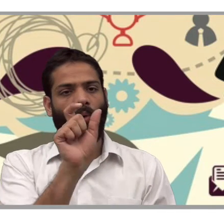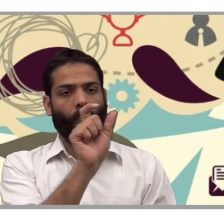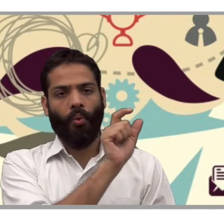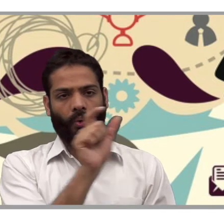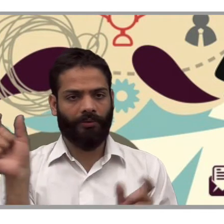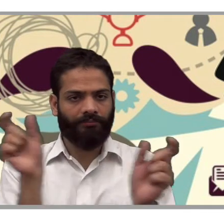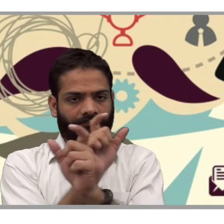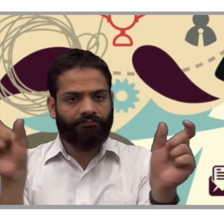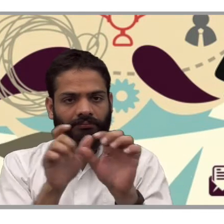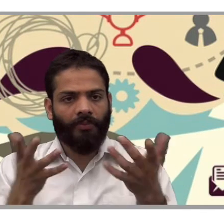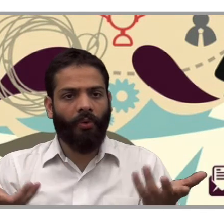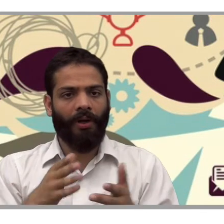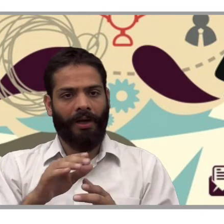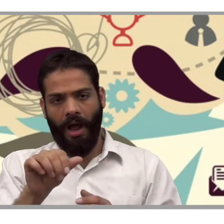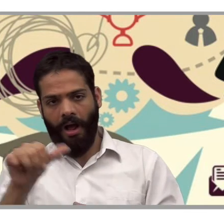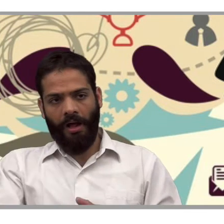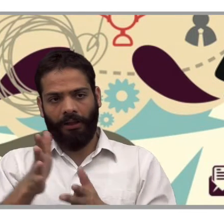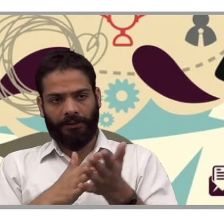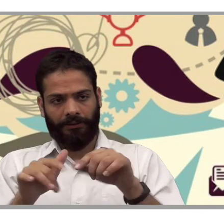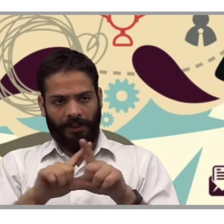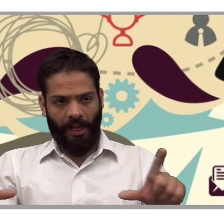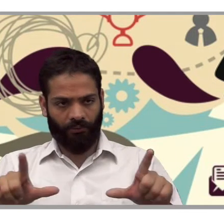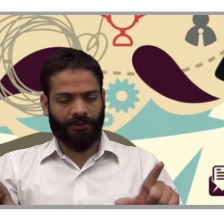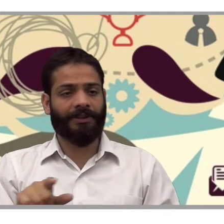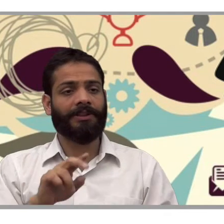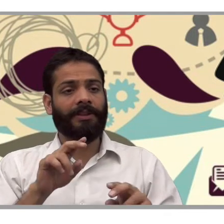explore word order in other sign languages.